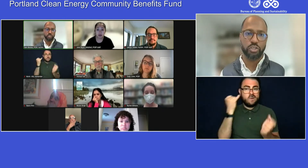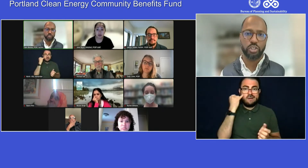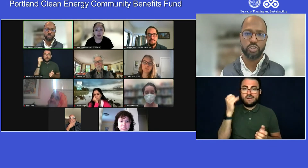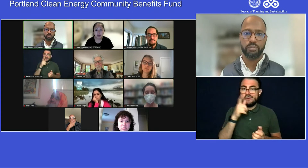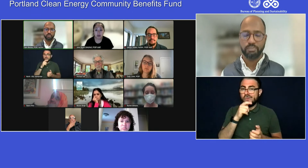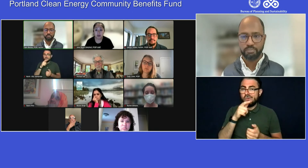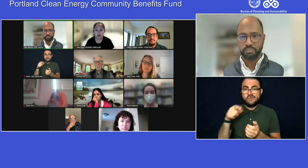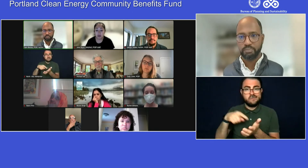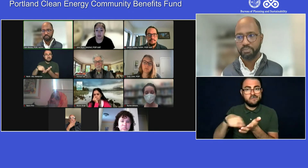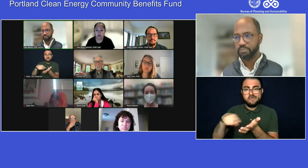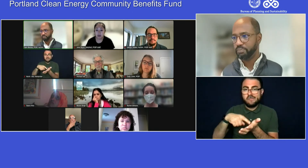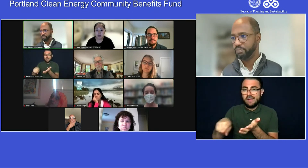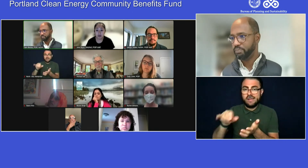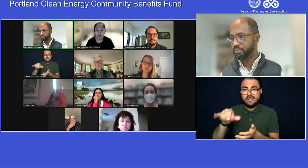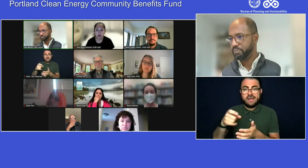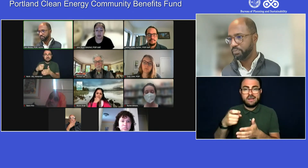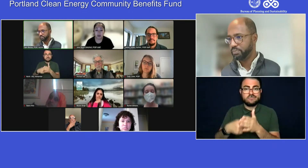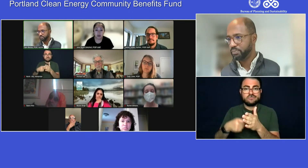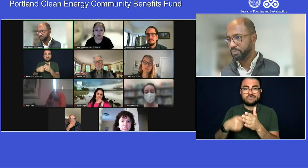clean energy surcharge.